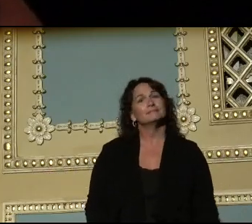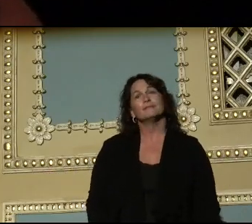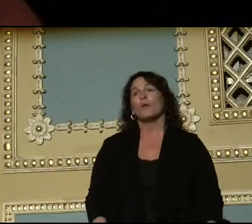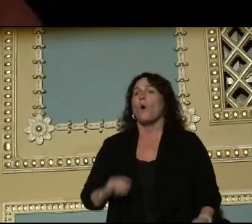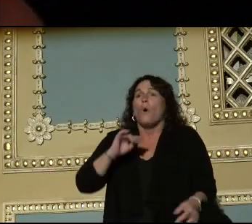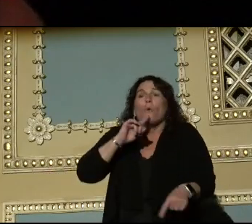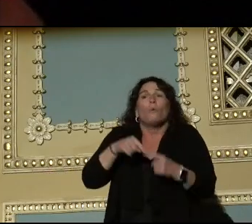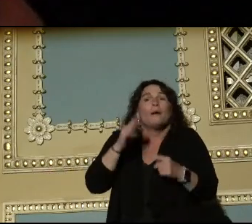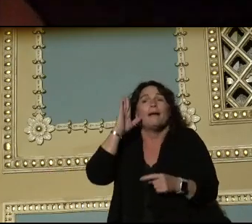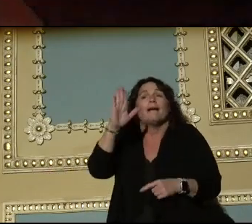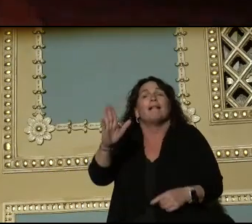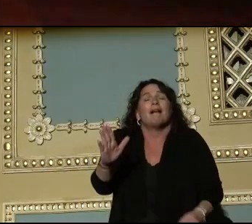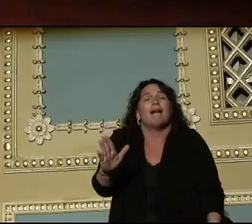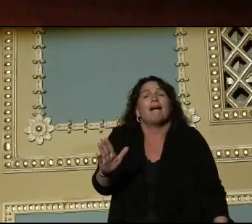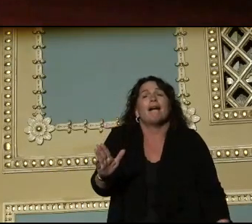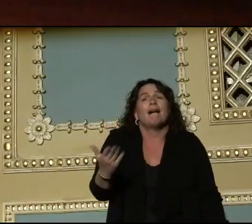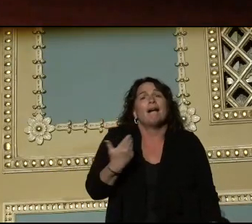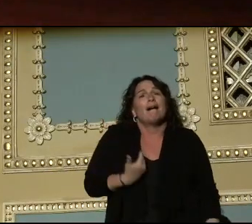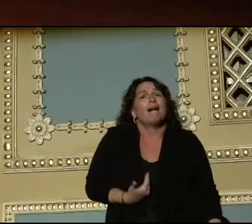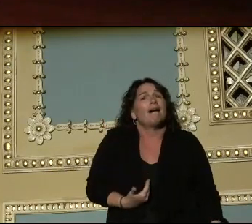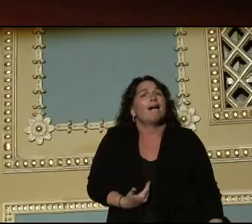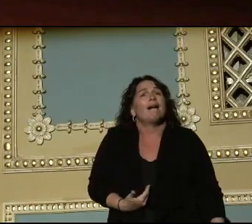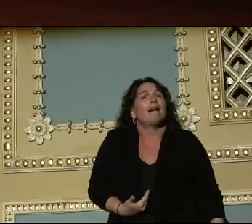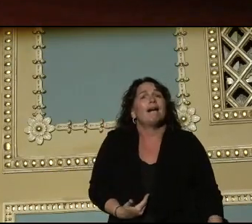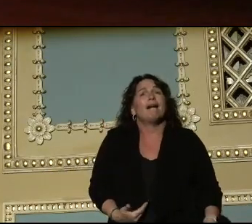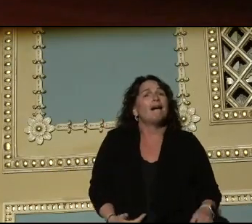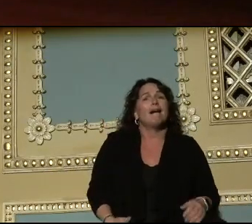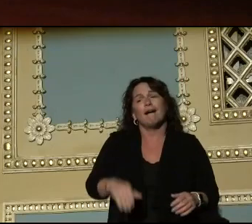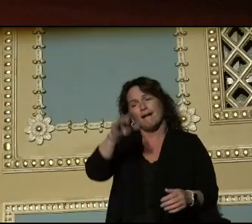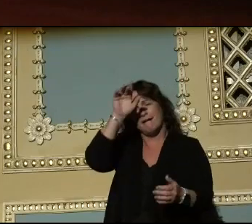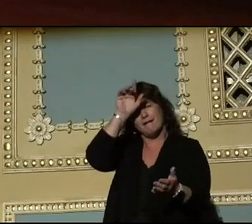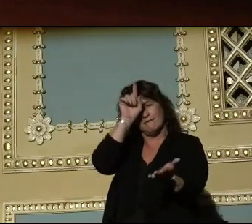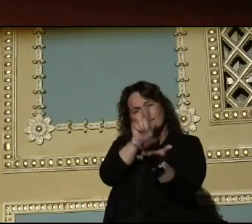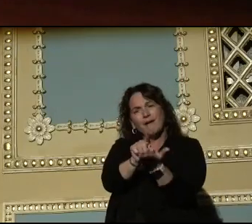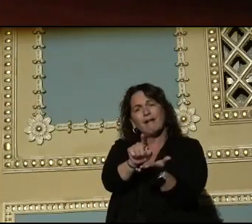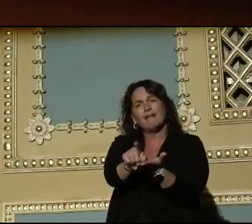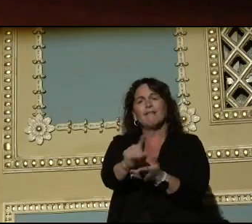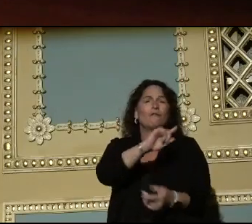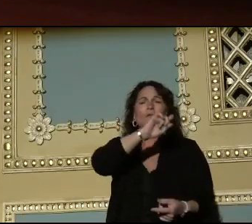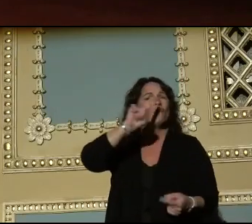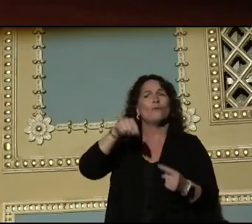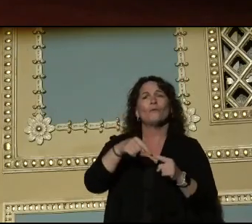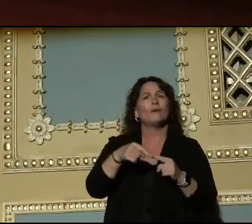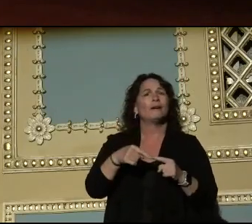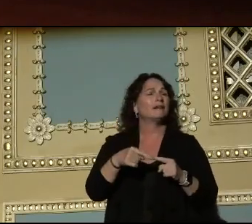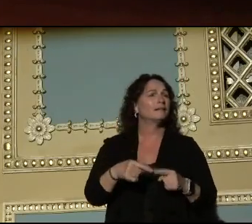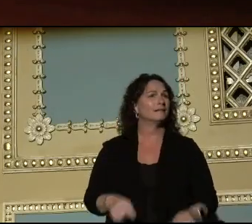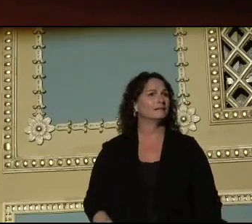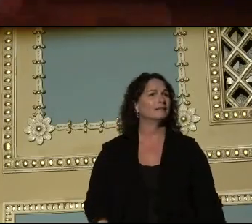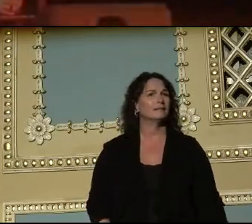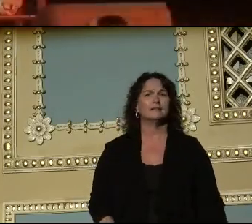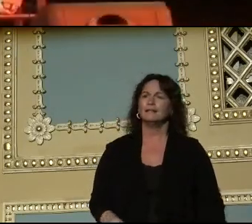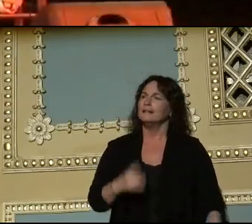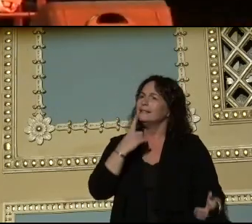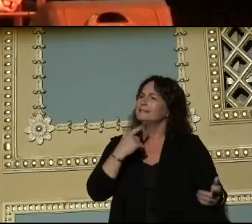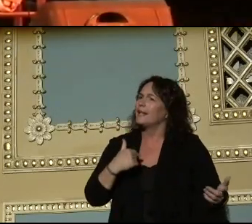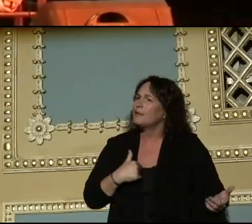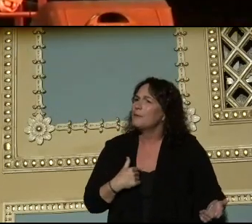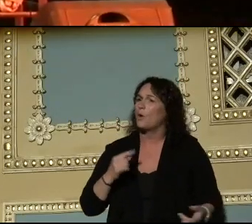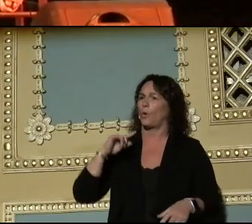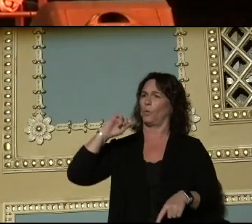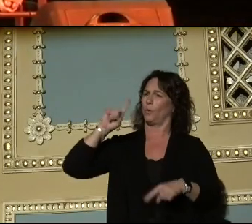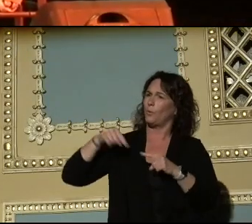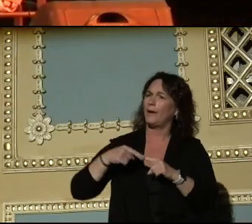When will I be loved? Tell me, when